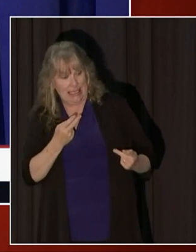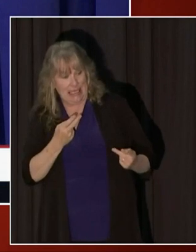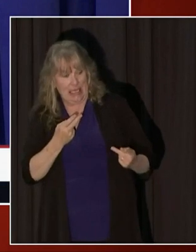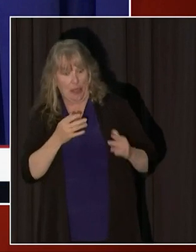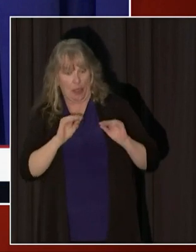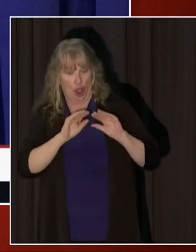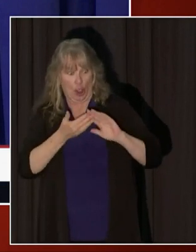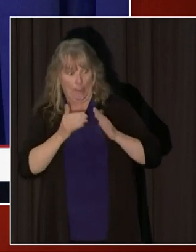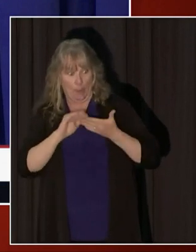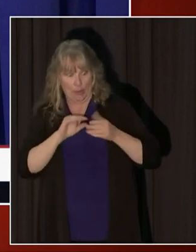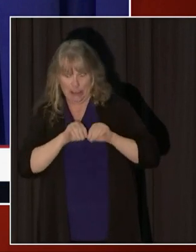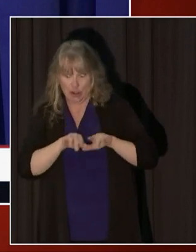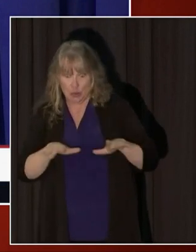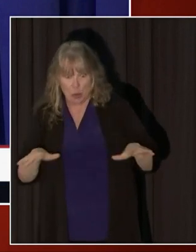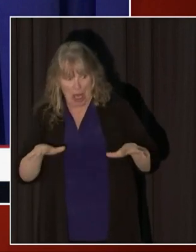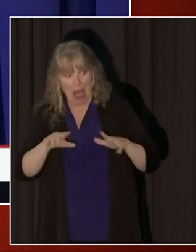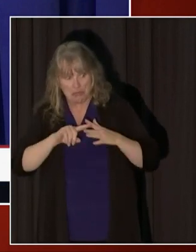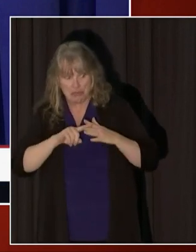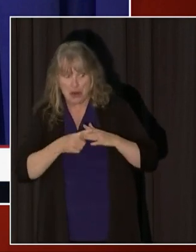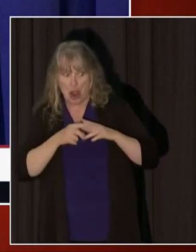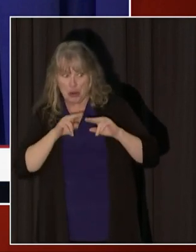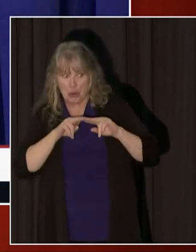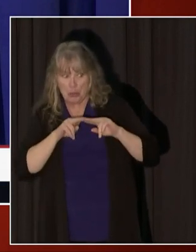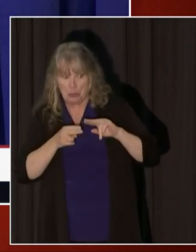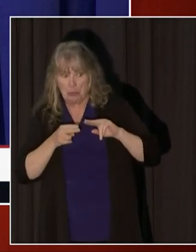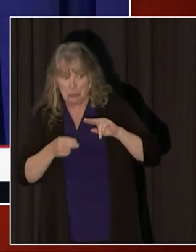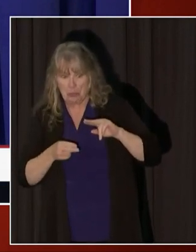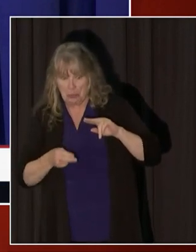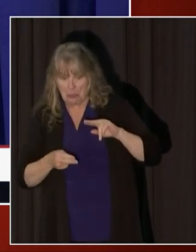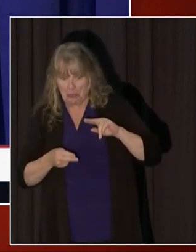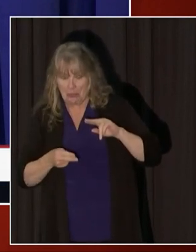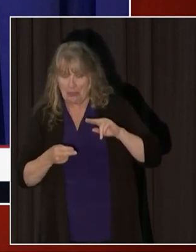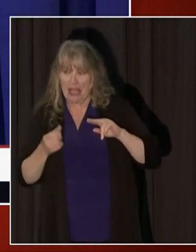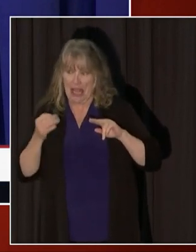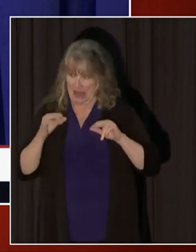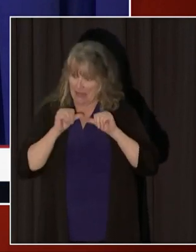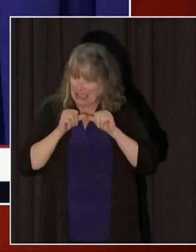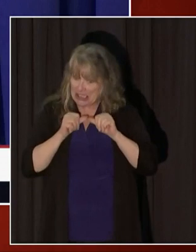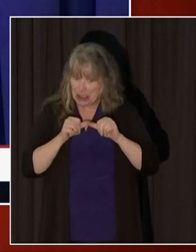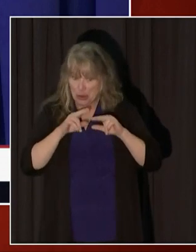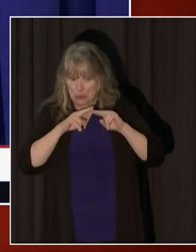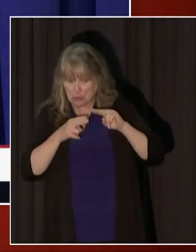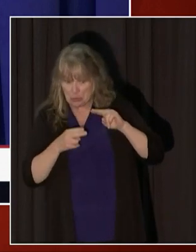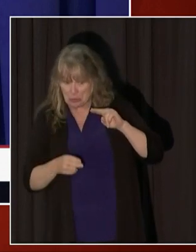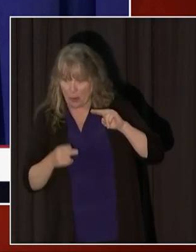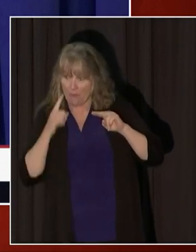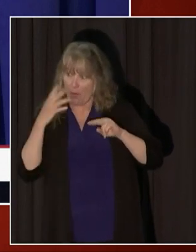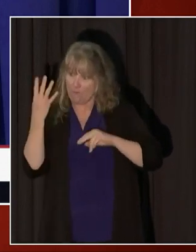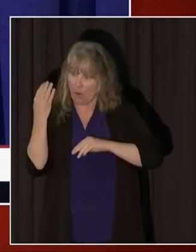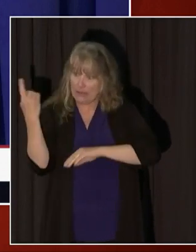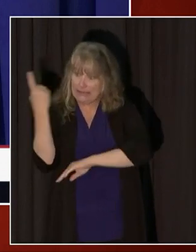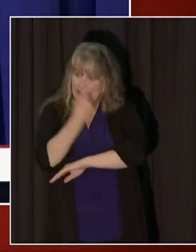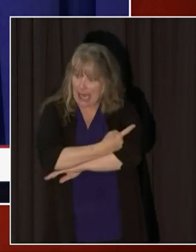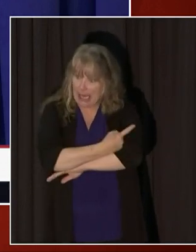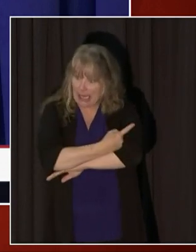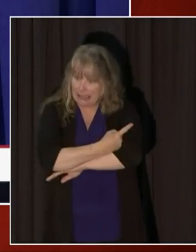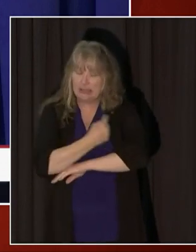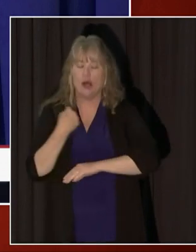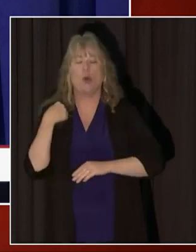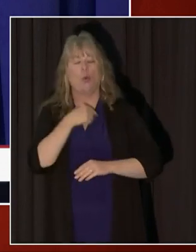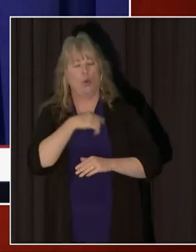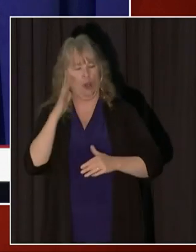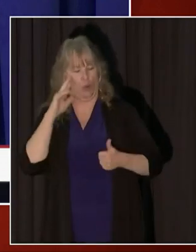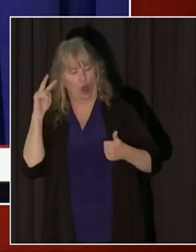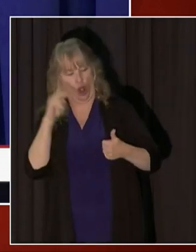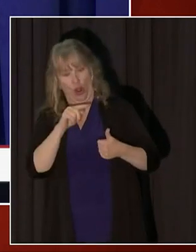we believe that's the best way for us to track if we're seeing that downward trend for 14 days by looking at, one,